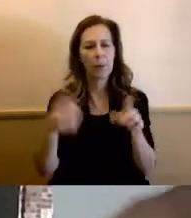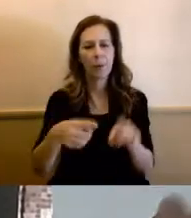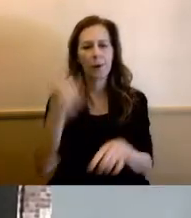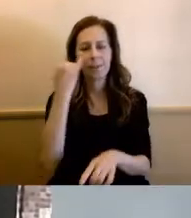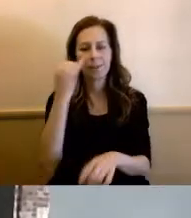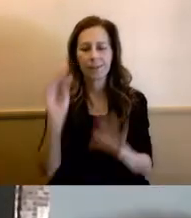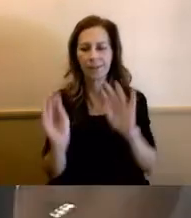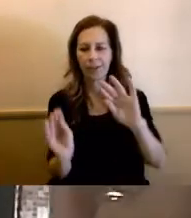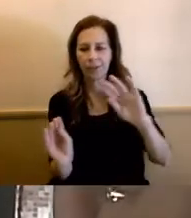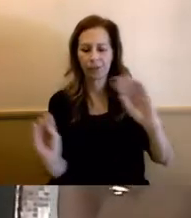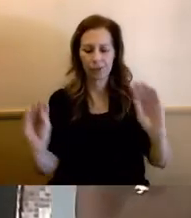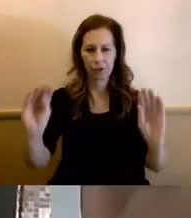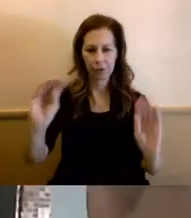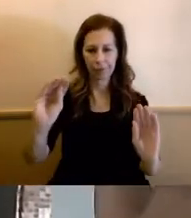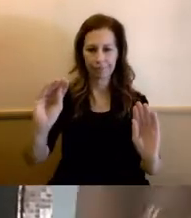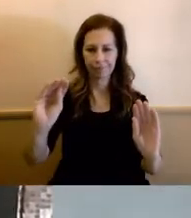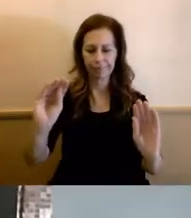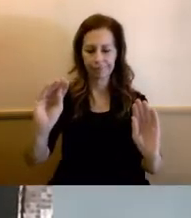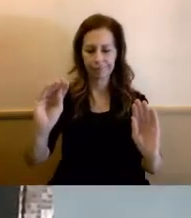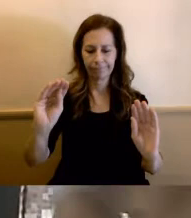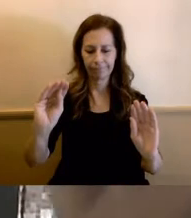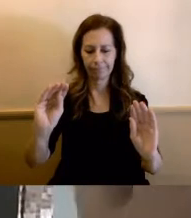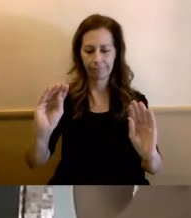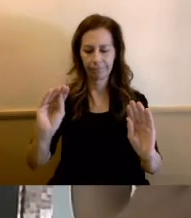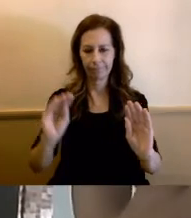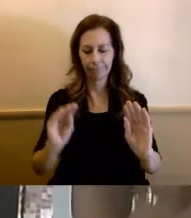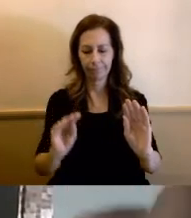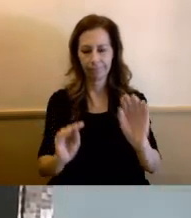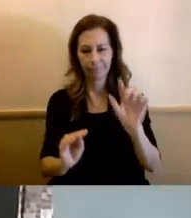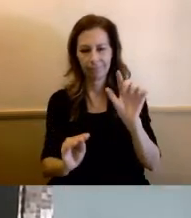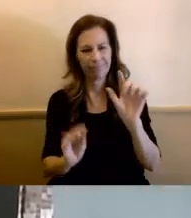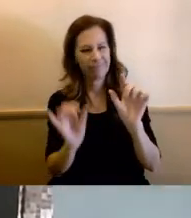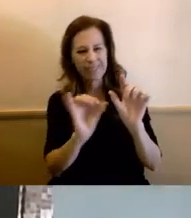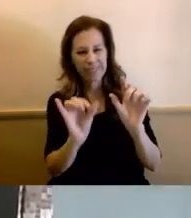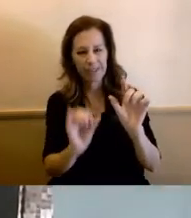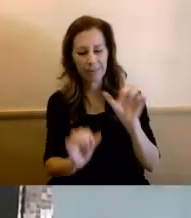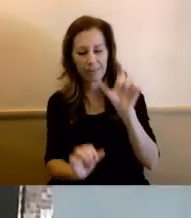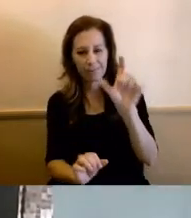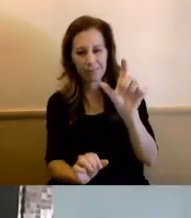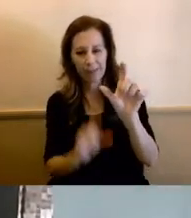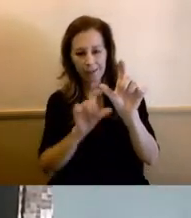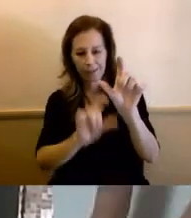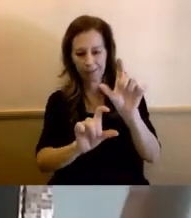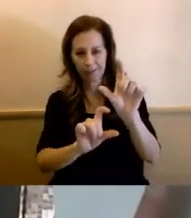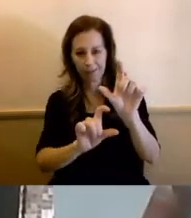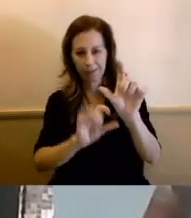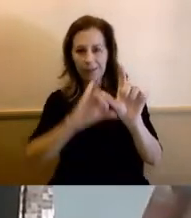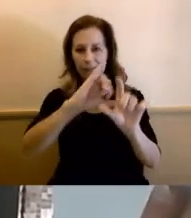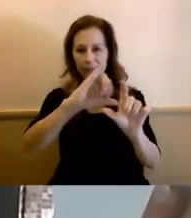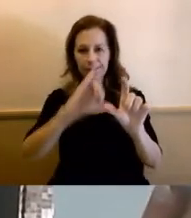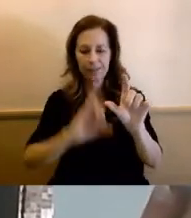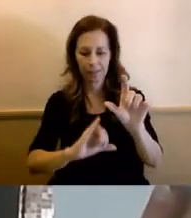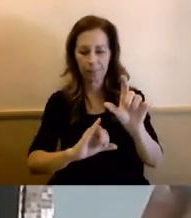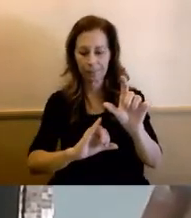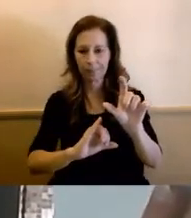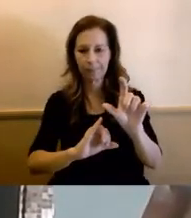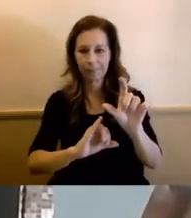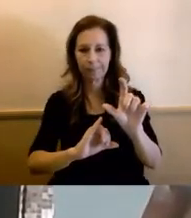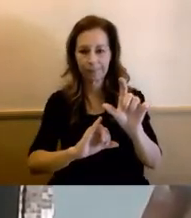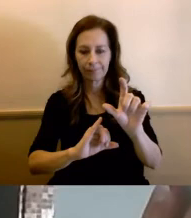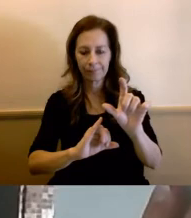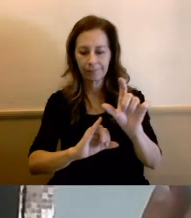and say it this way? Well, it's the same kind of thing. Whatever's up here is down here. If this is